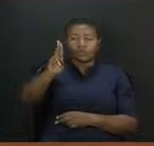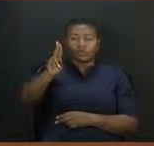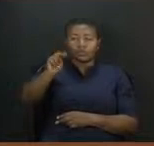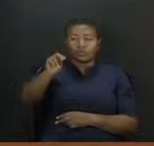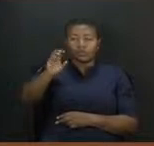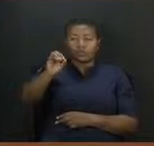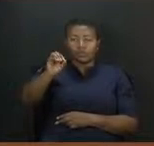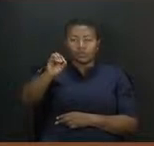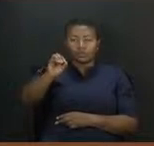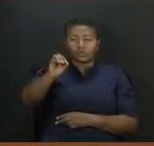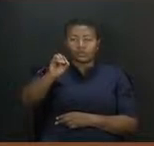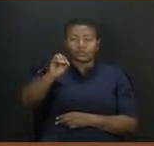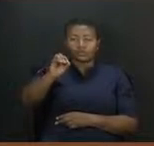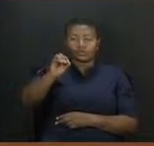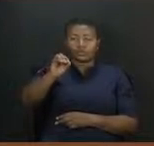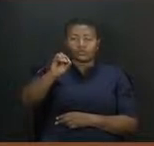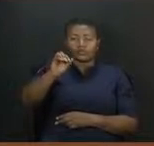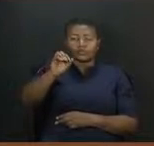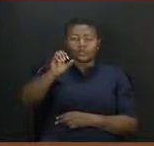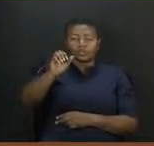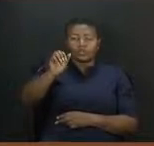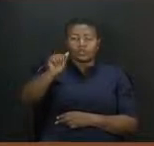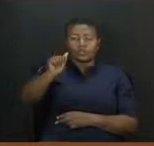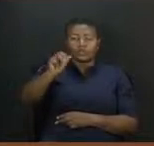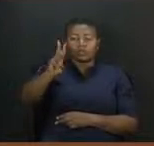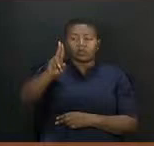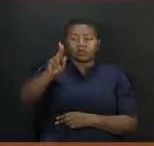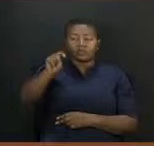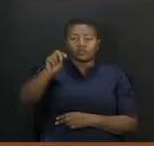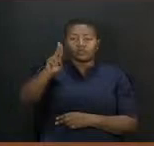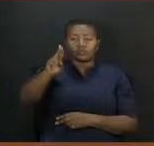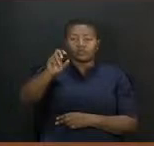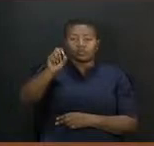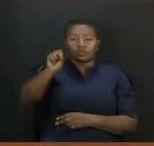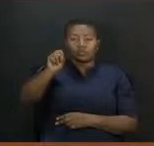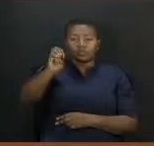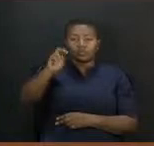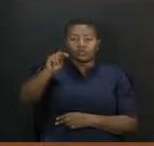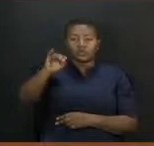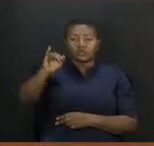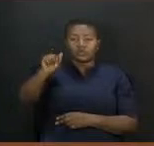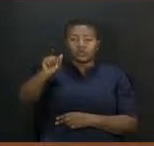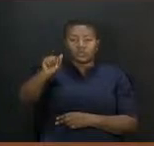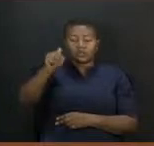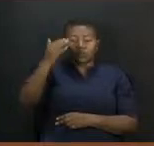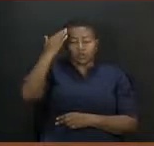East Constituency, on the occasion of the World Day of Social Justice.